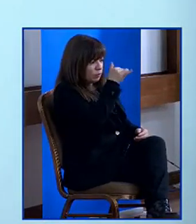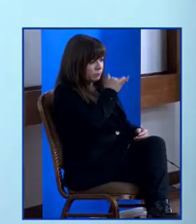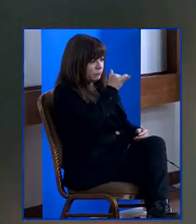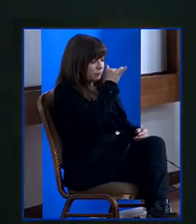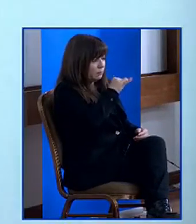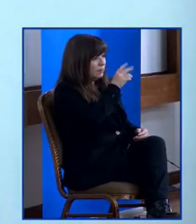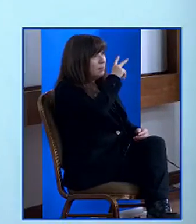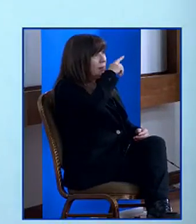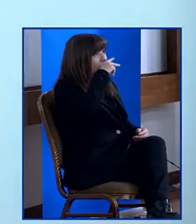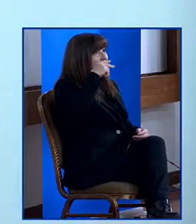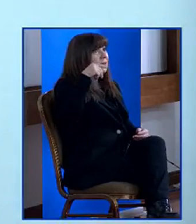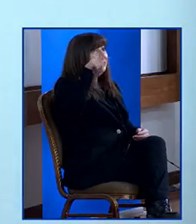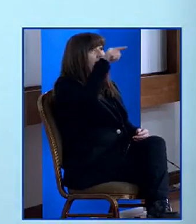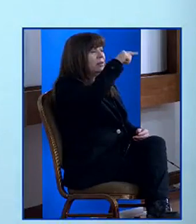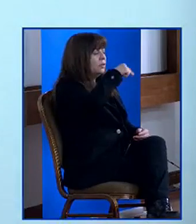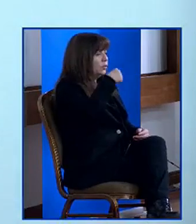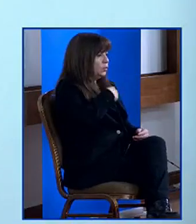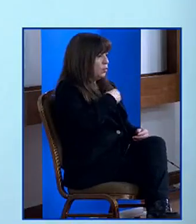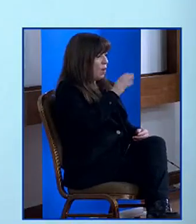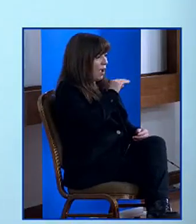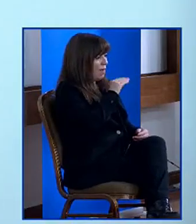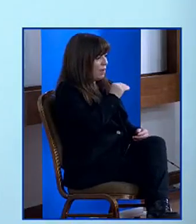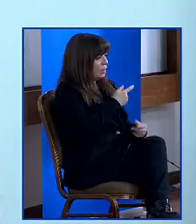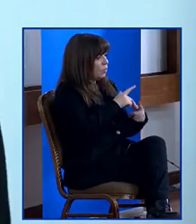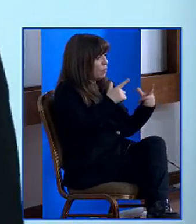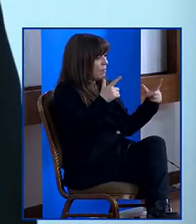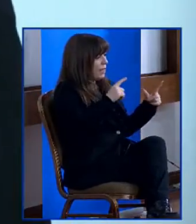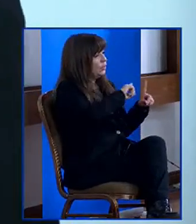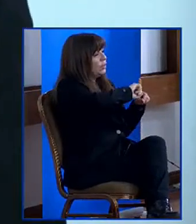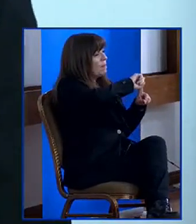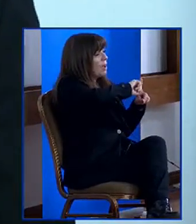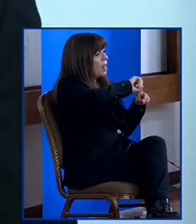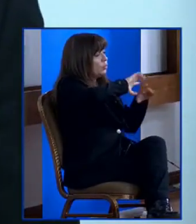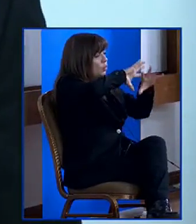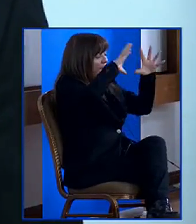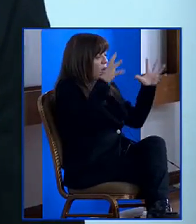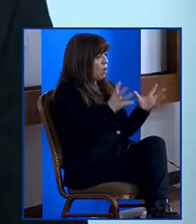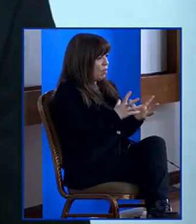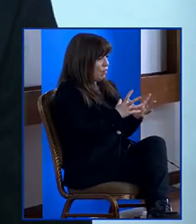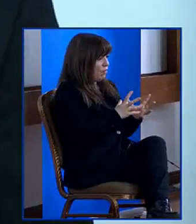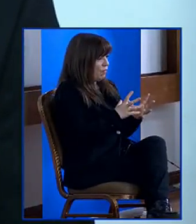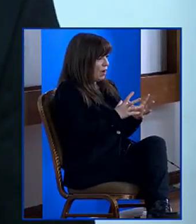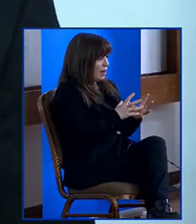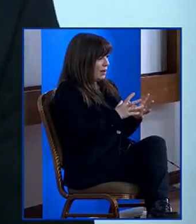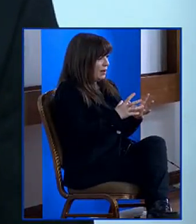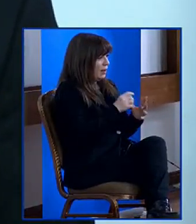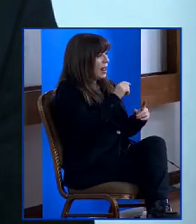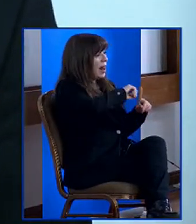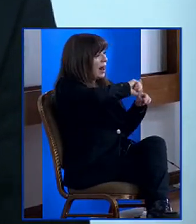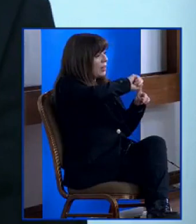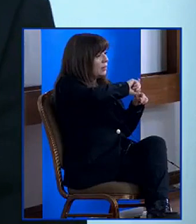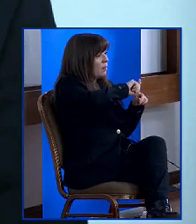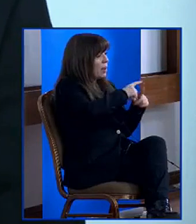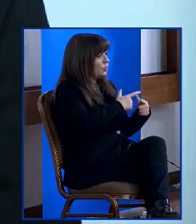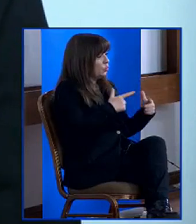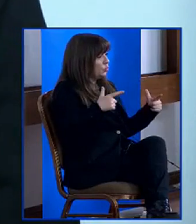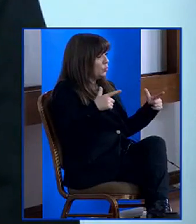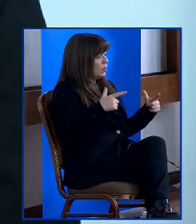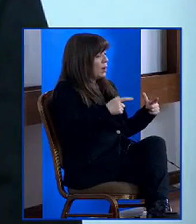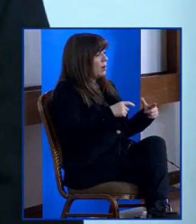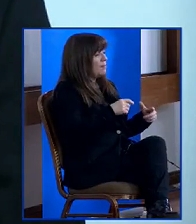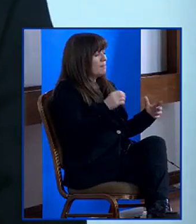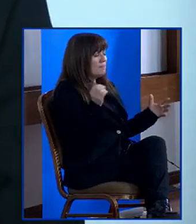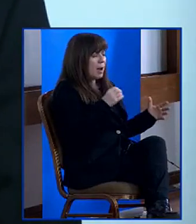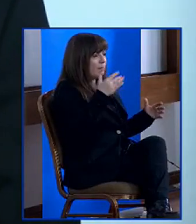climate temperature. So we know that when the temperature rises, we have more people suffering heart attacks,